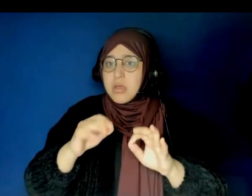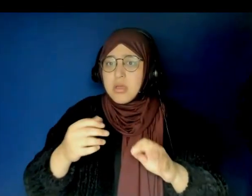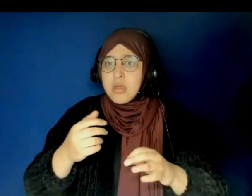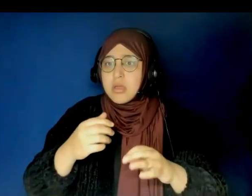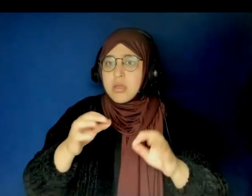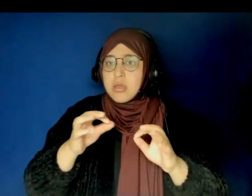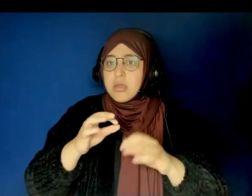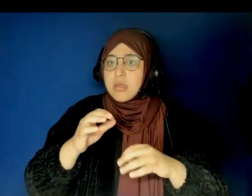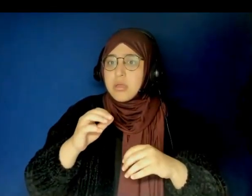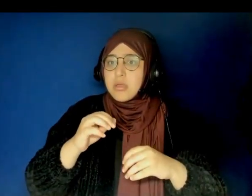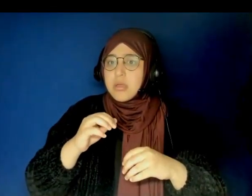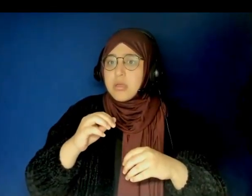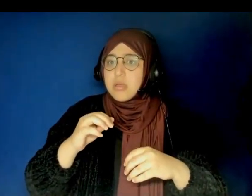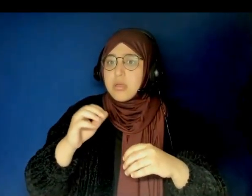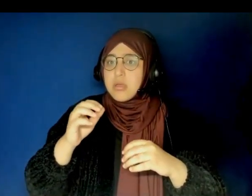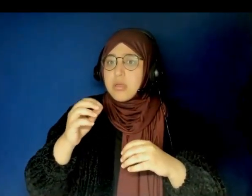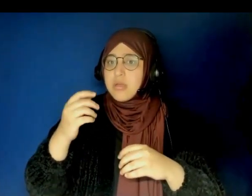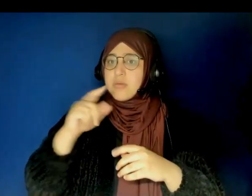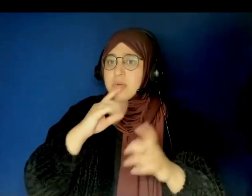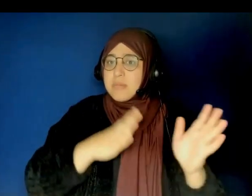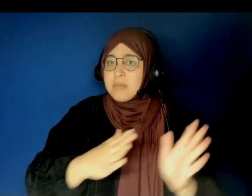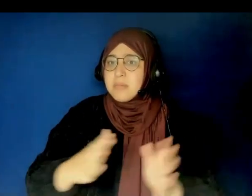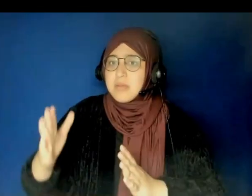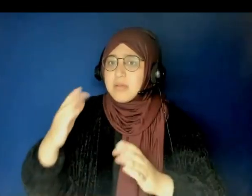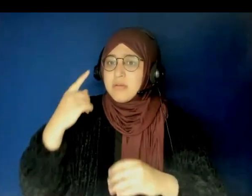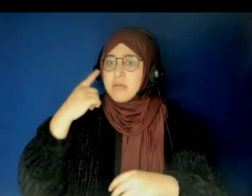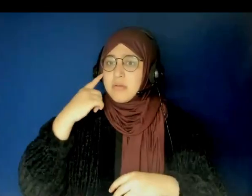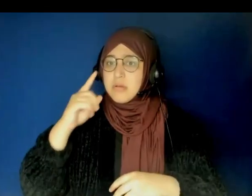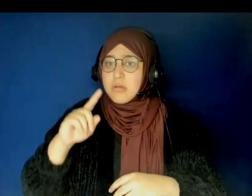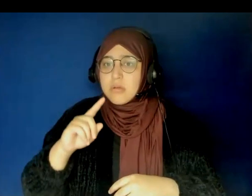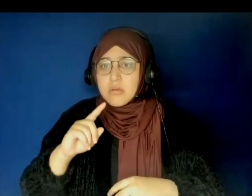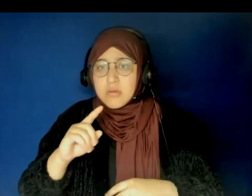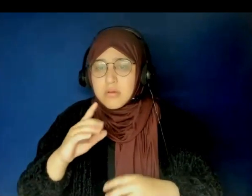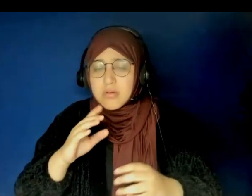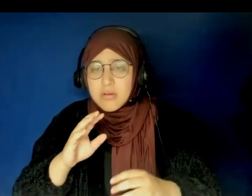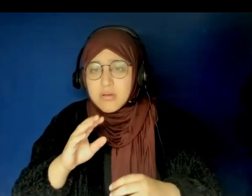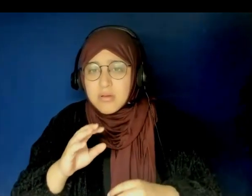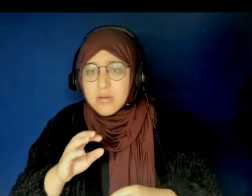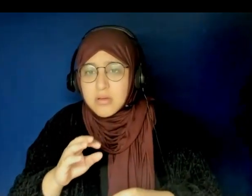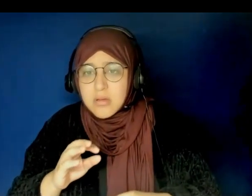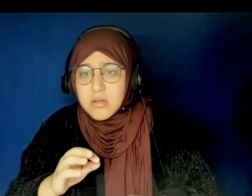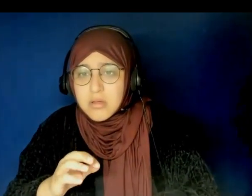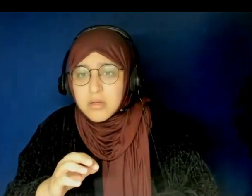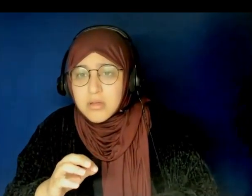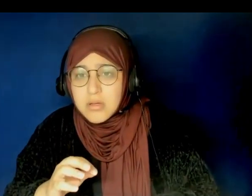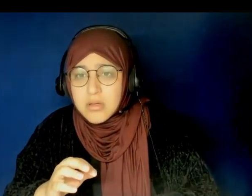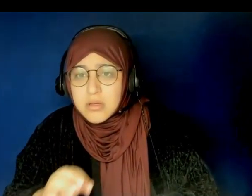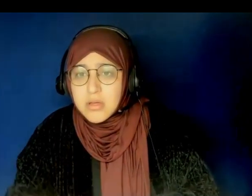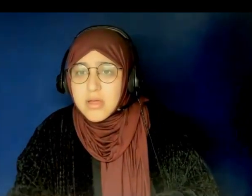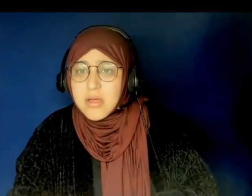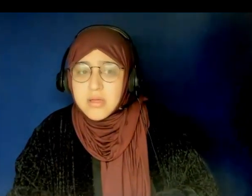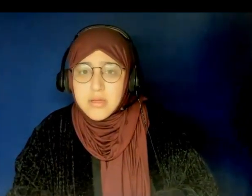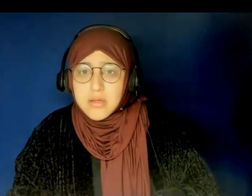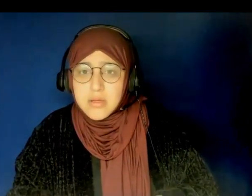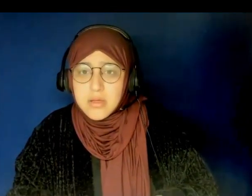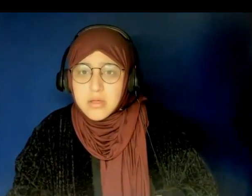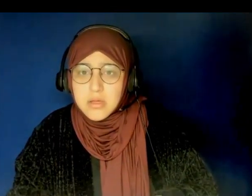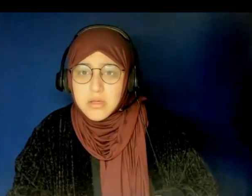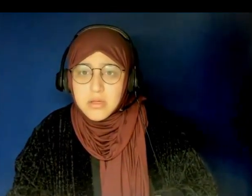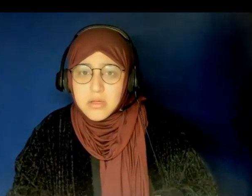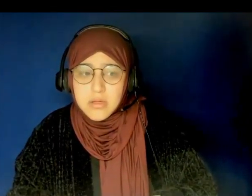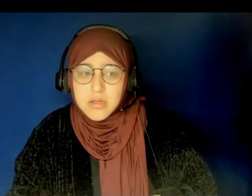to plan for what will happen at the end and after our death. So, what is your